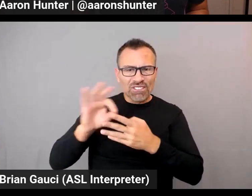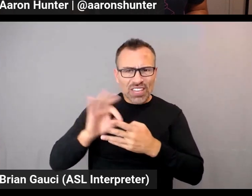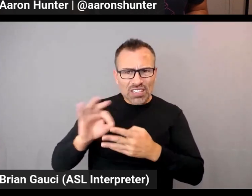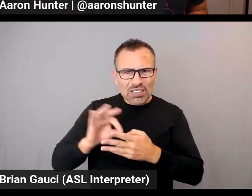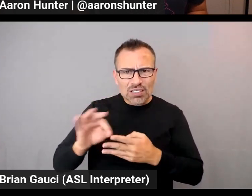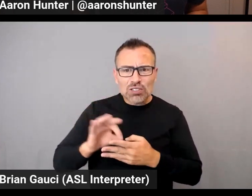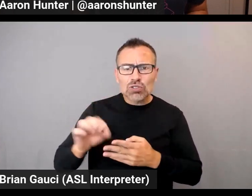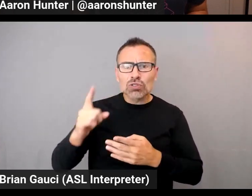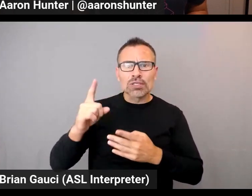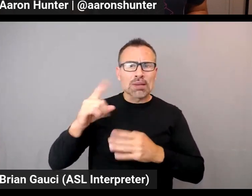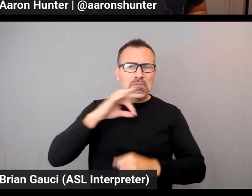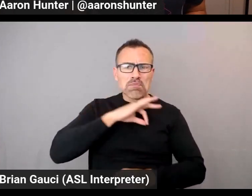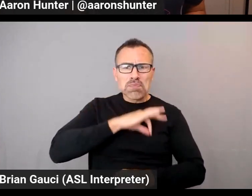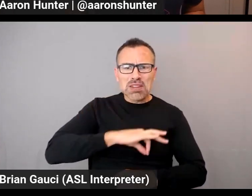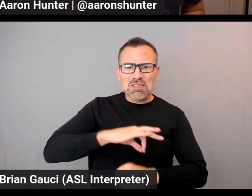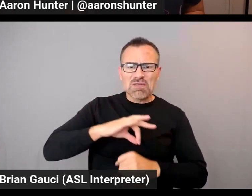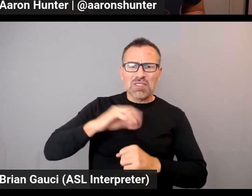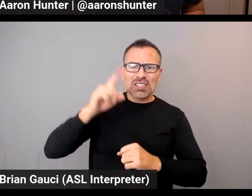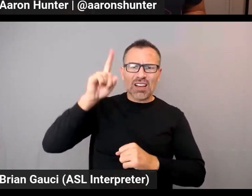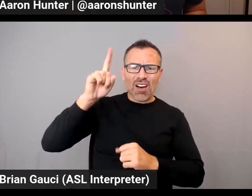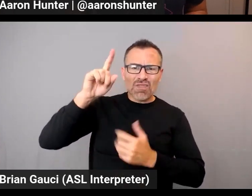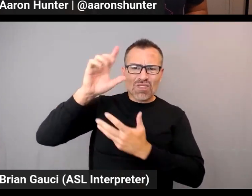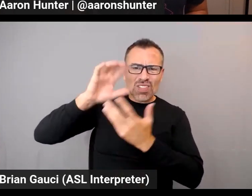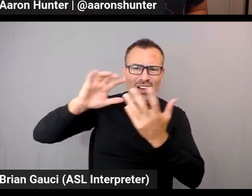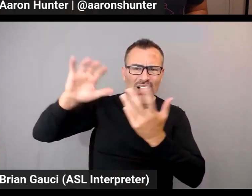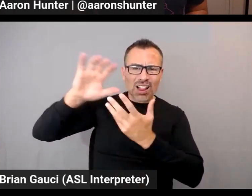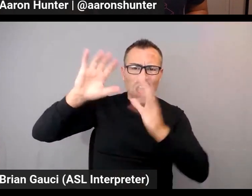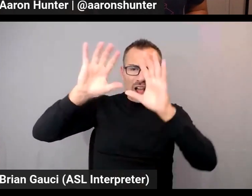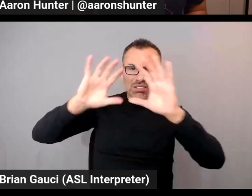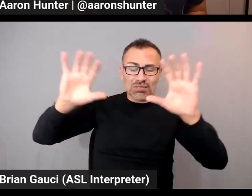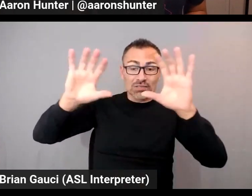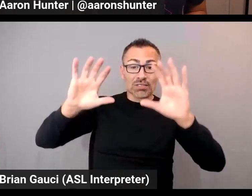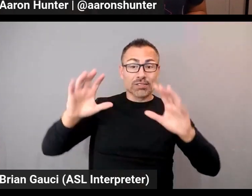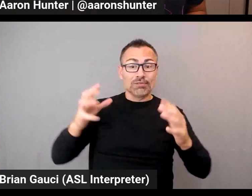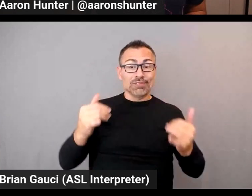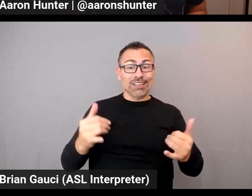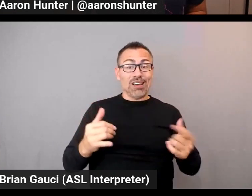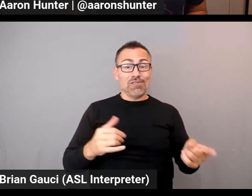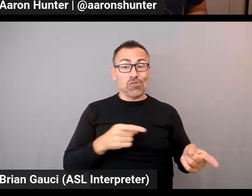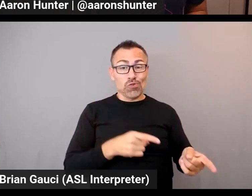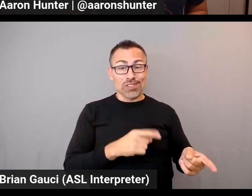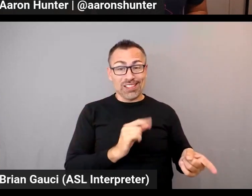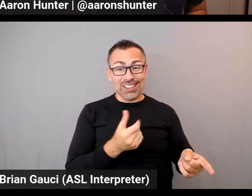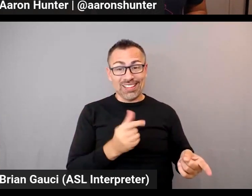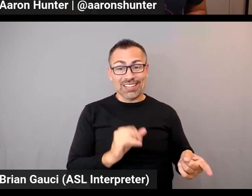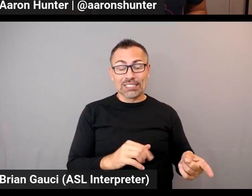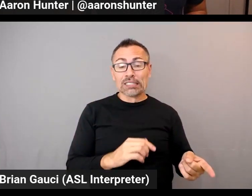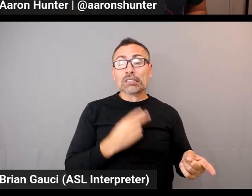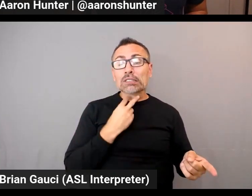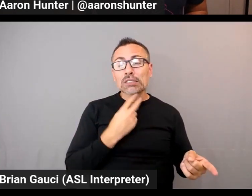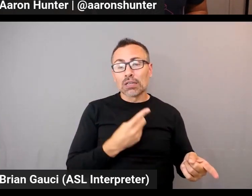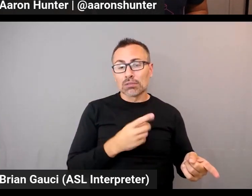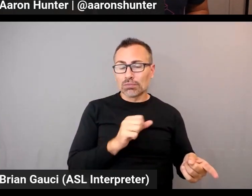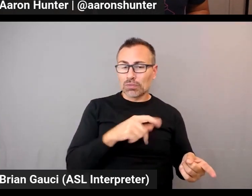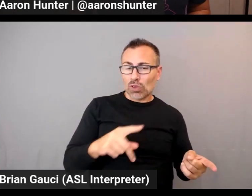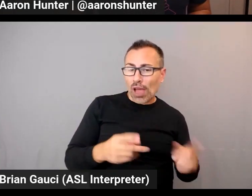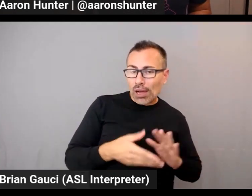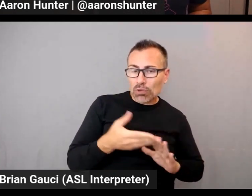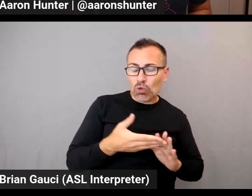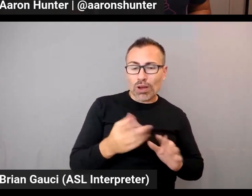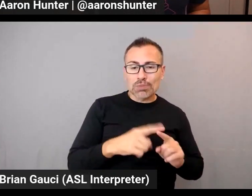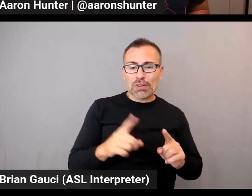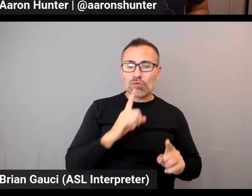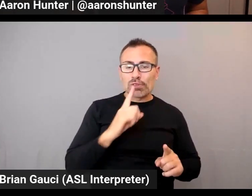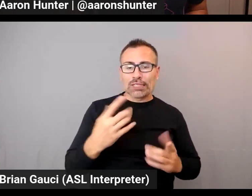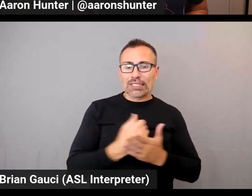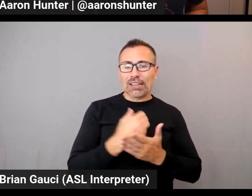of running on cloud, really, you're kind of stuck at this point. If your application works, sure, but you can really leverage the